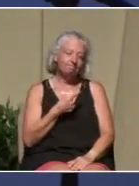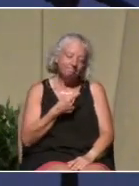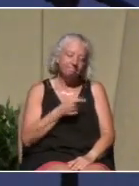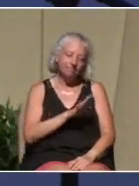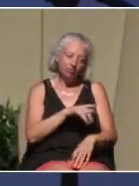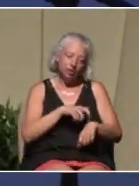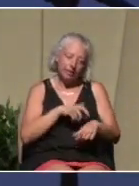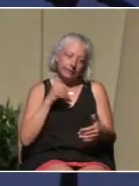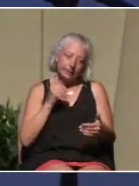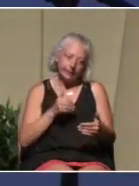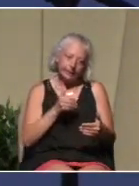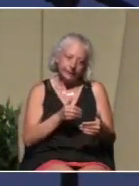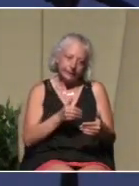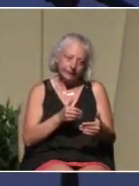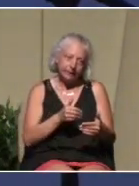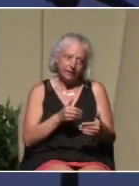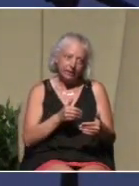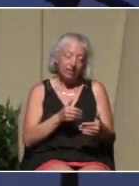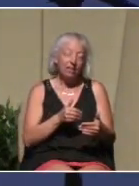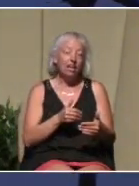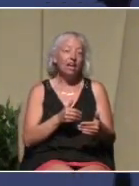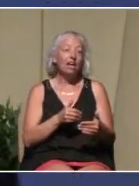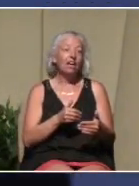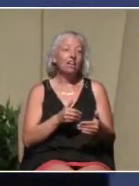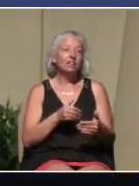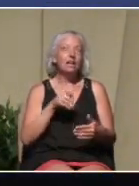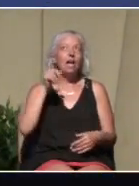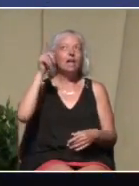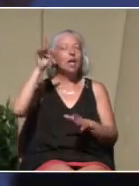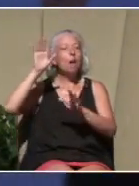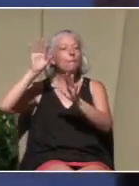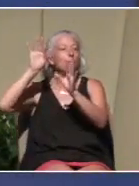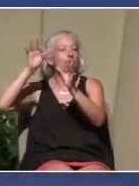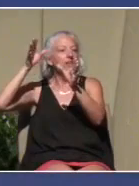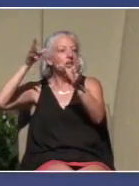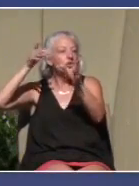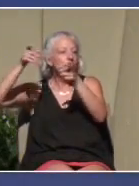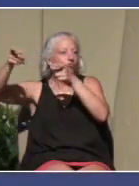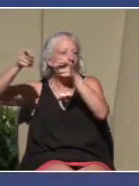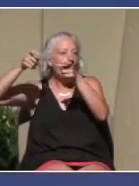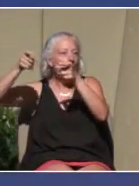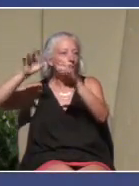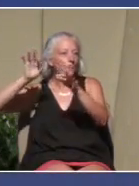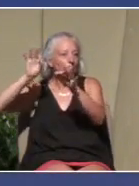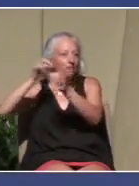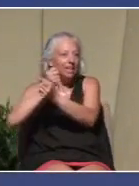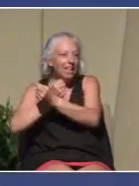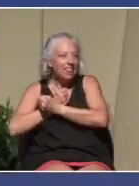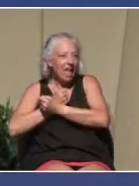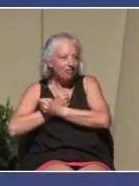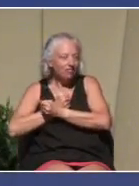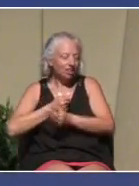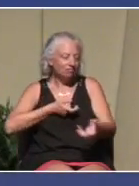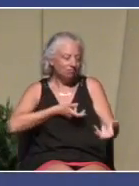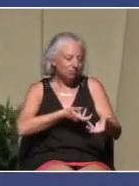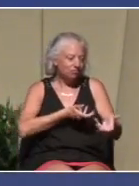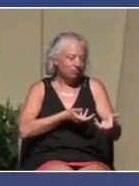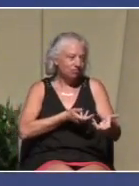or whatever, we know he's speaking out of perfect control and perfect love. And finally,